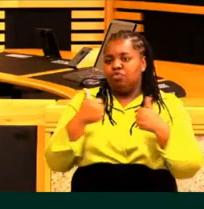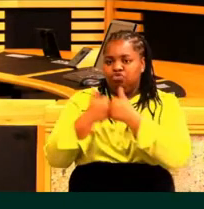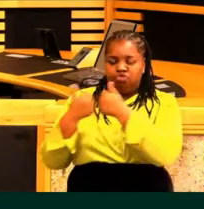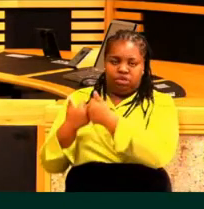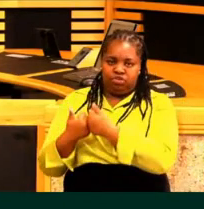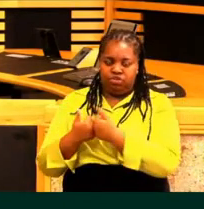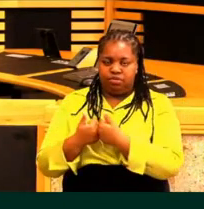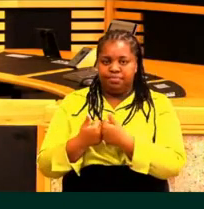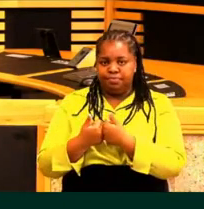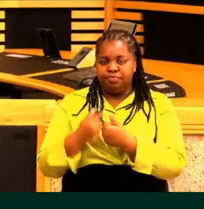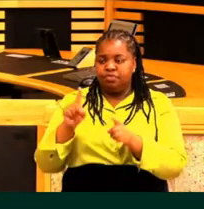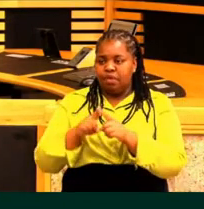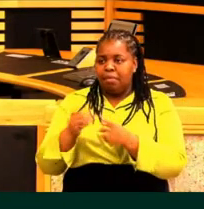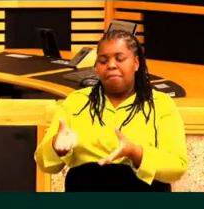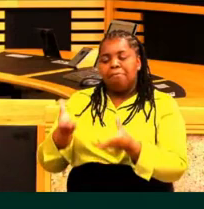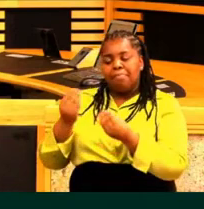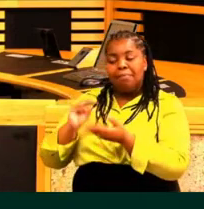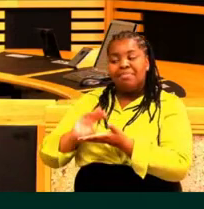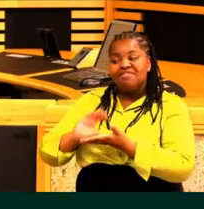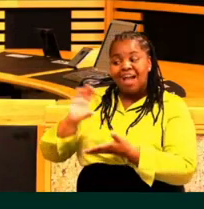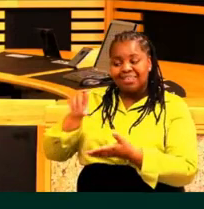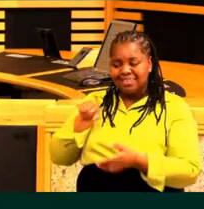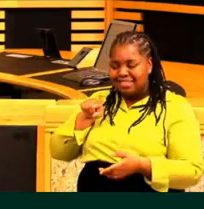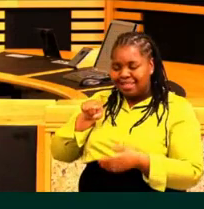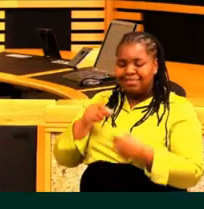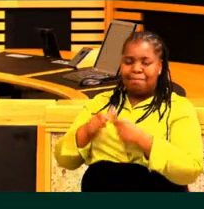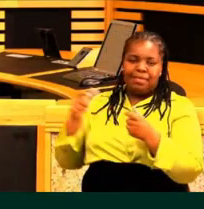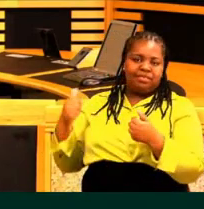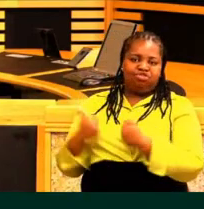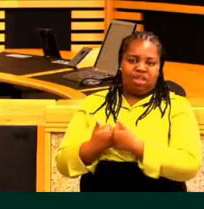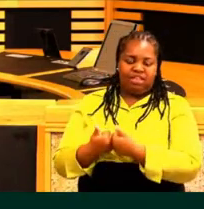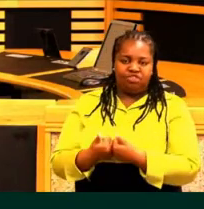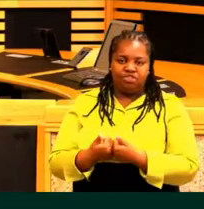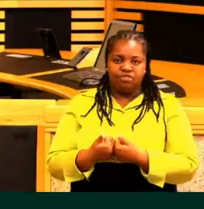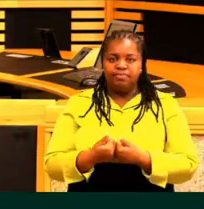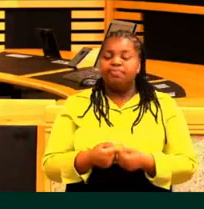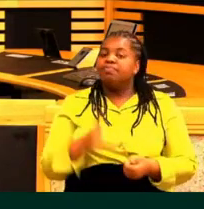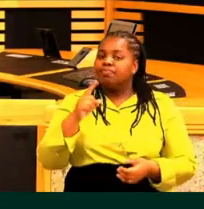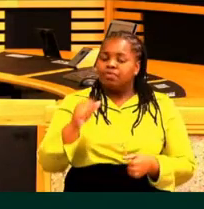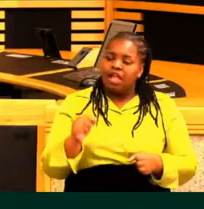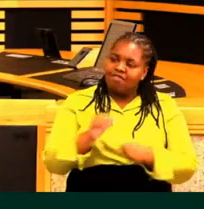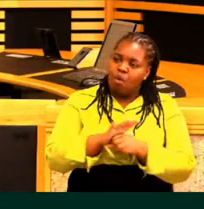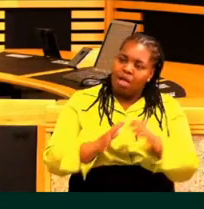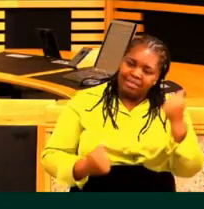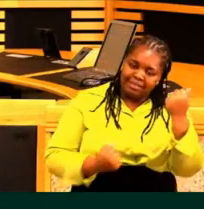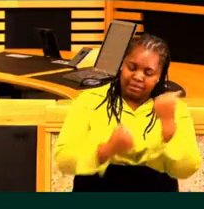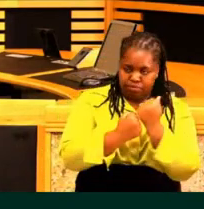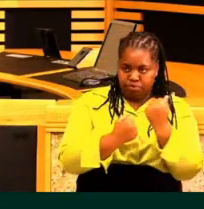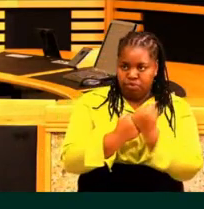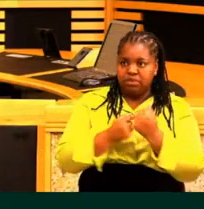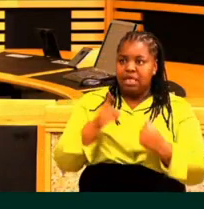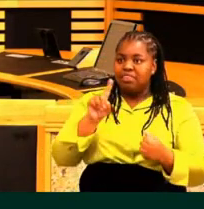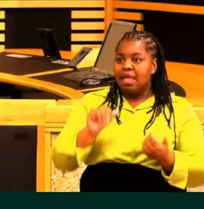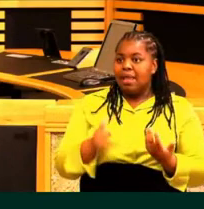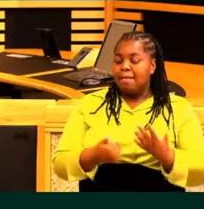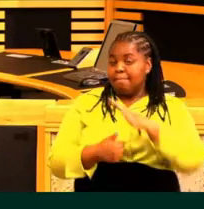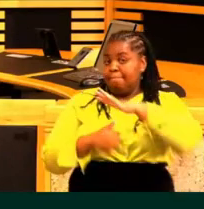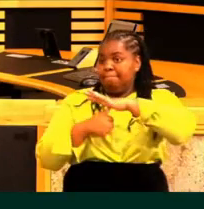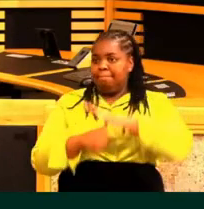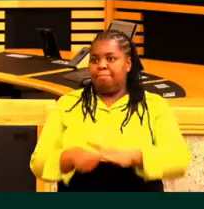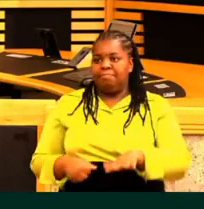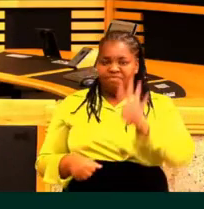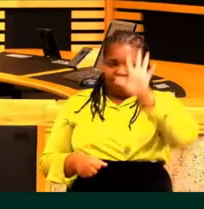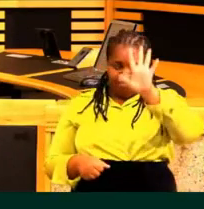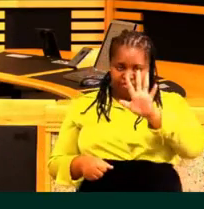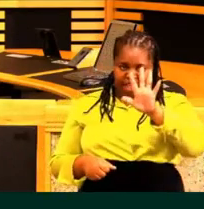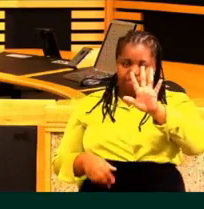is funding honorable premiere to meaningful support the smme's entrepreneurship the key five